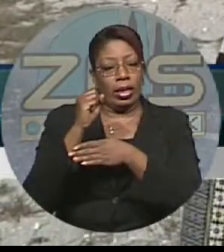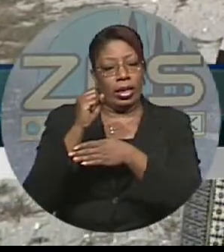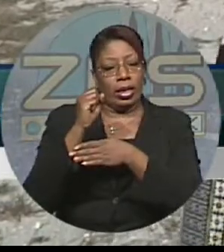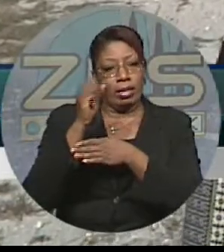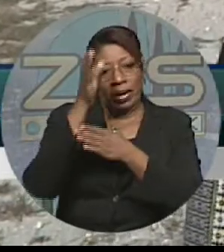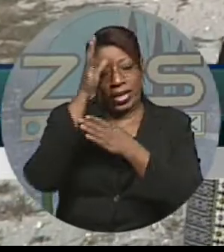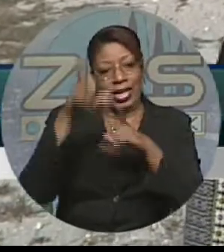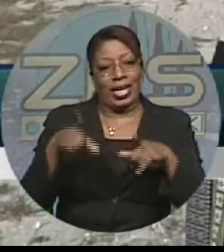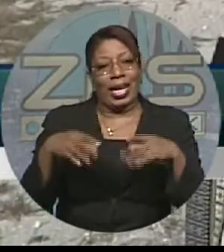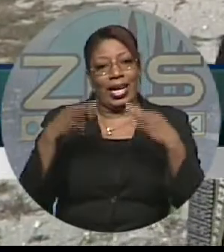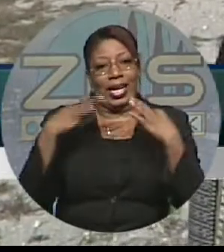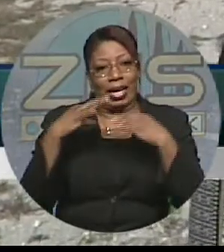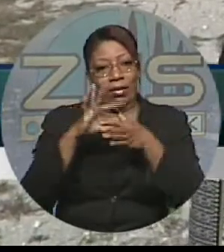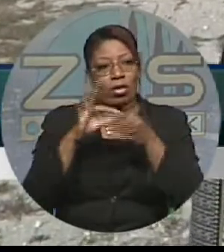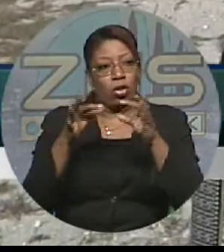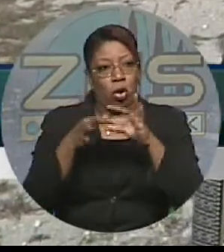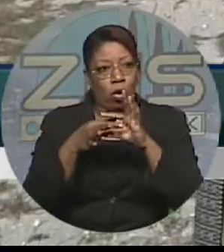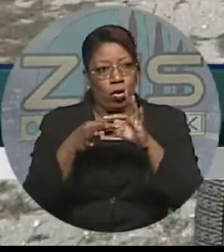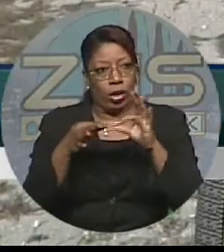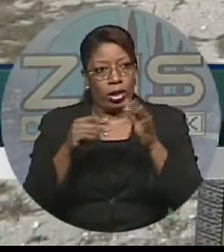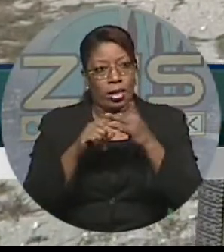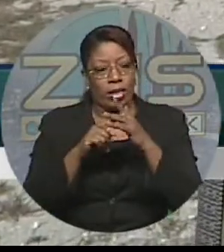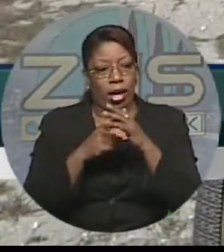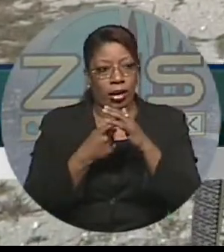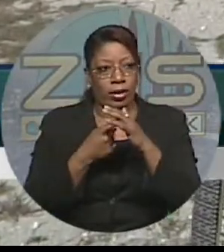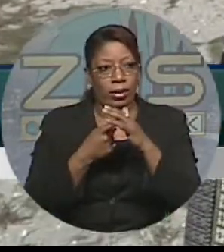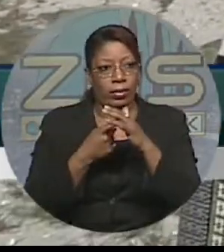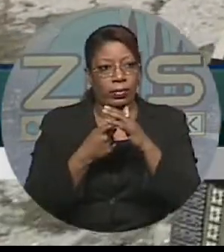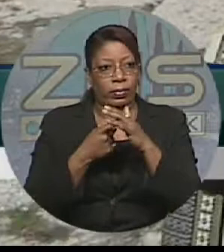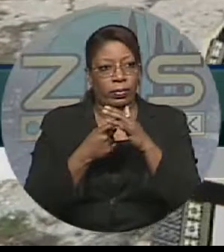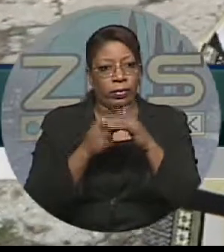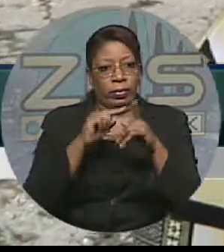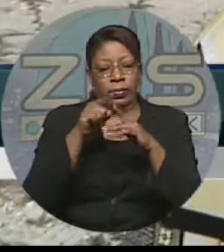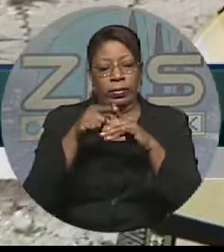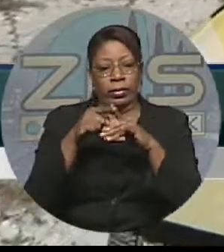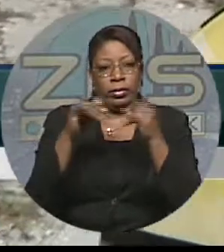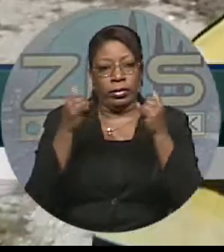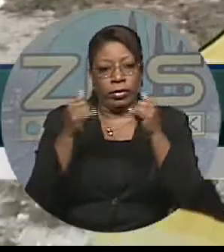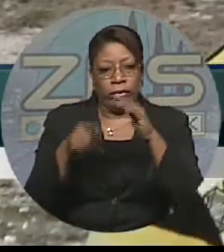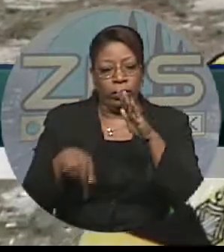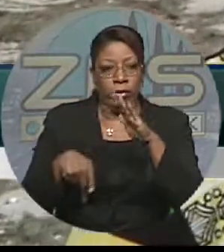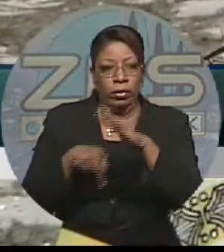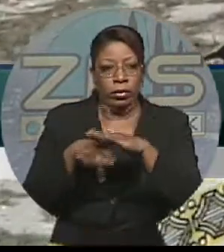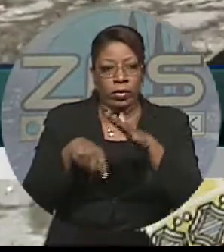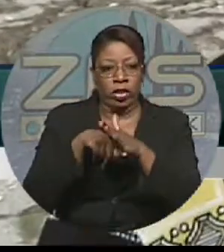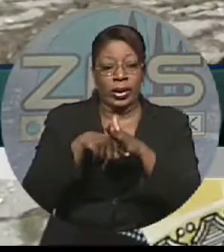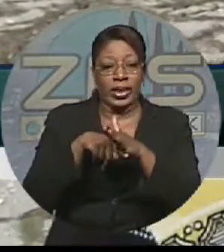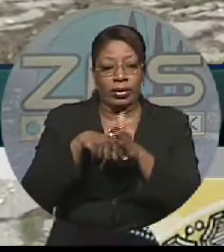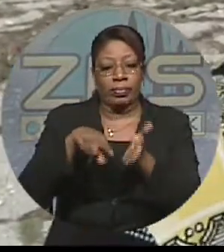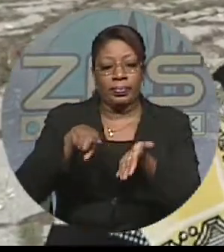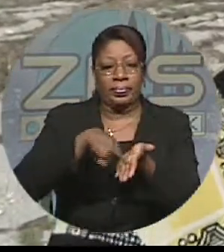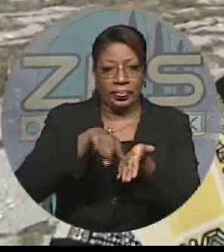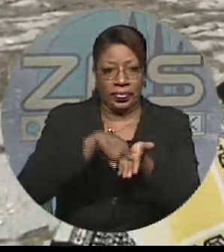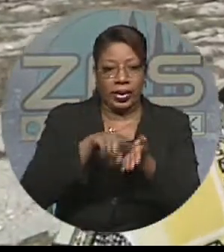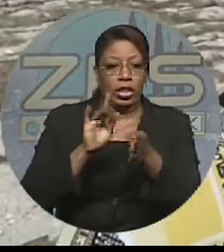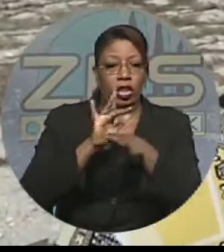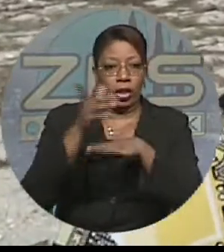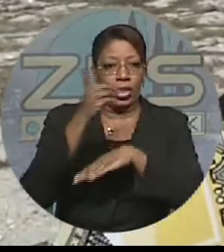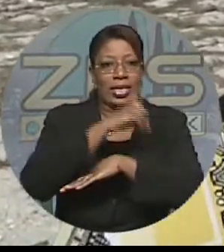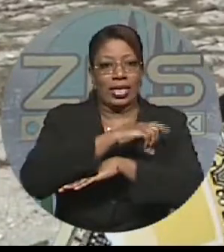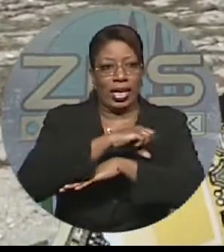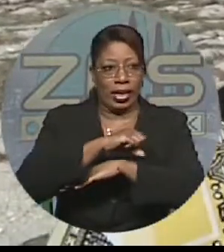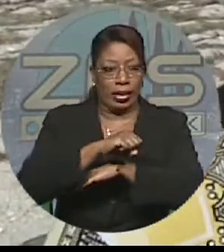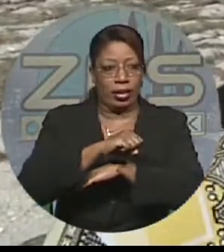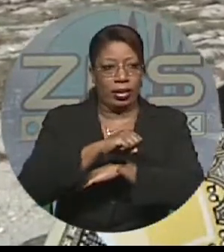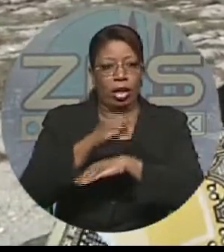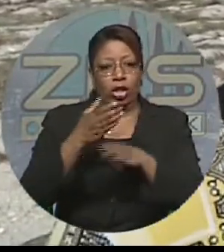it's biographical. It starts, when he was playing cricket in the Bahamas in his early days, and then it follows him through the